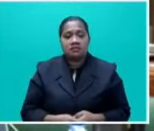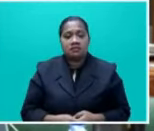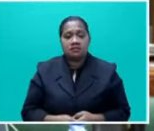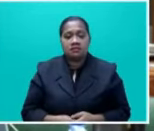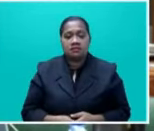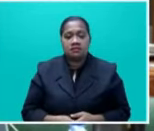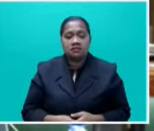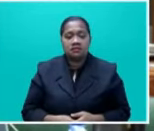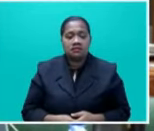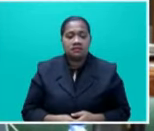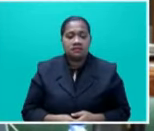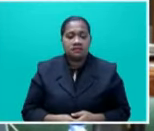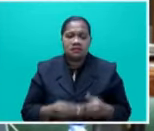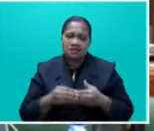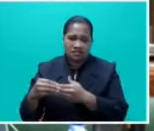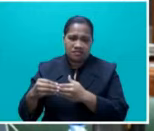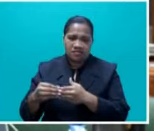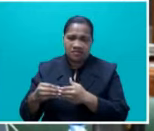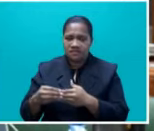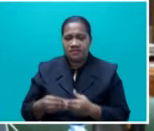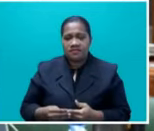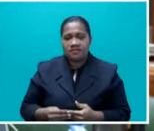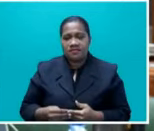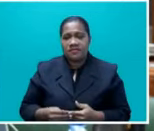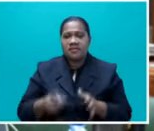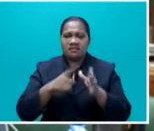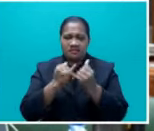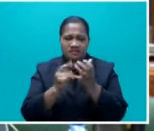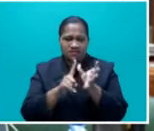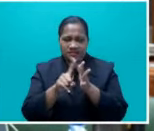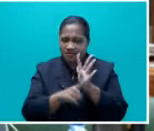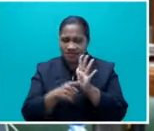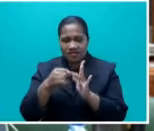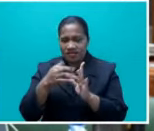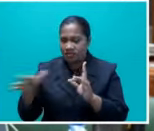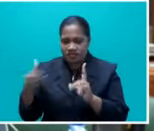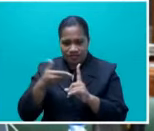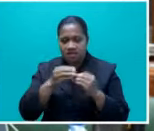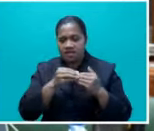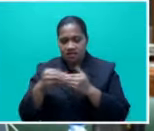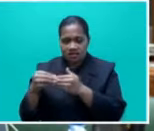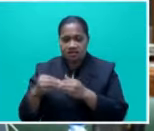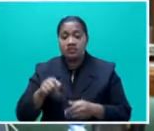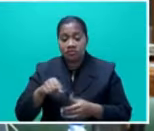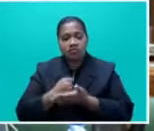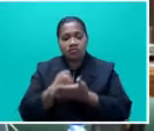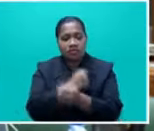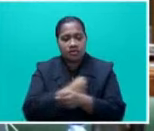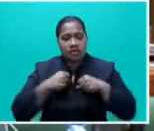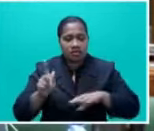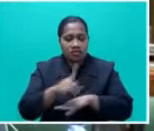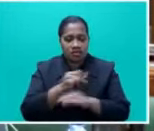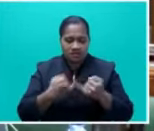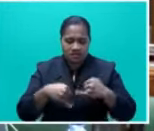Colonel Aseli Tony Kevin. This is our commitment to supporting our Pacific Island neighbors